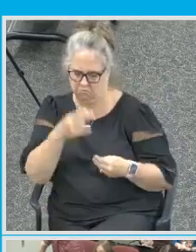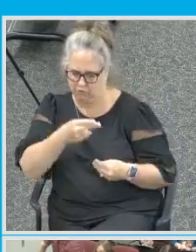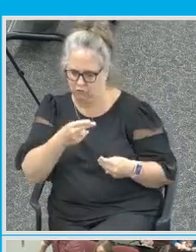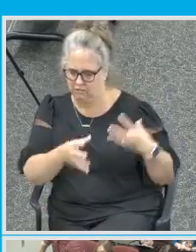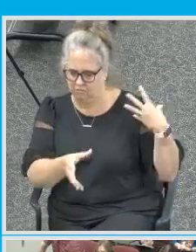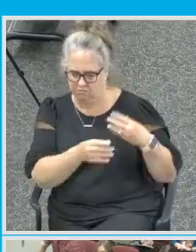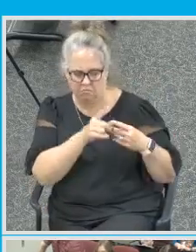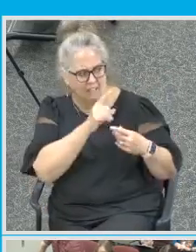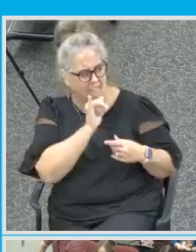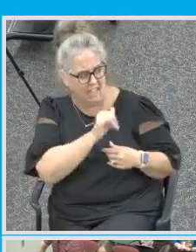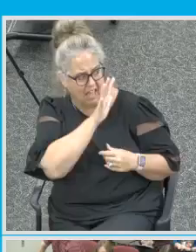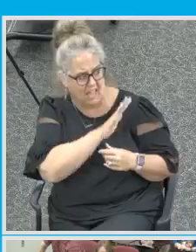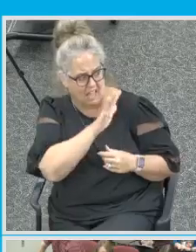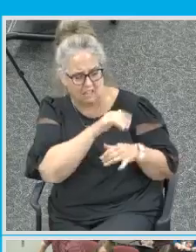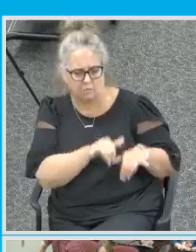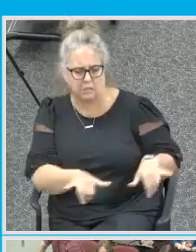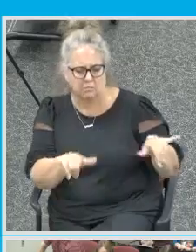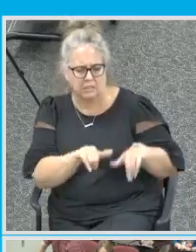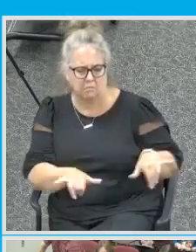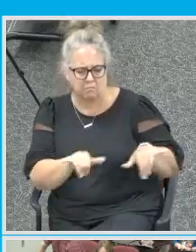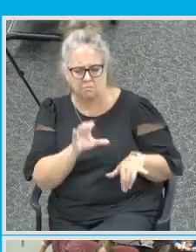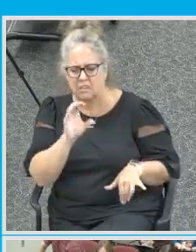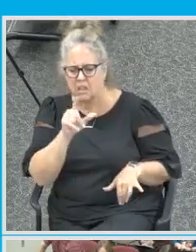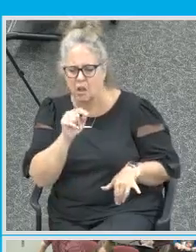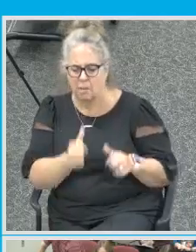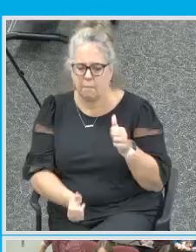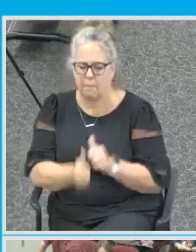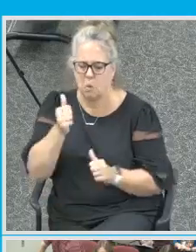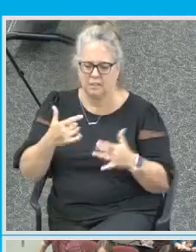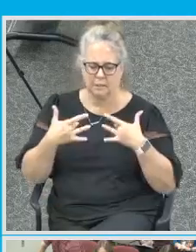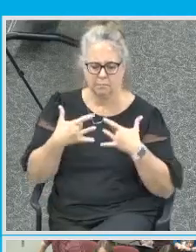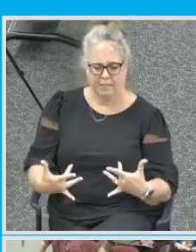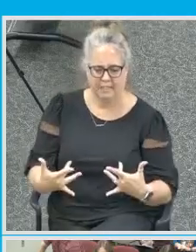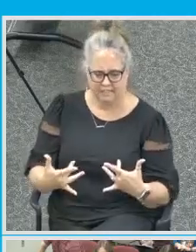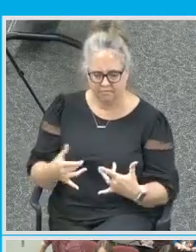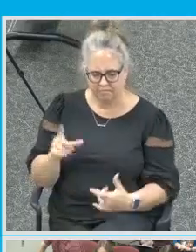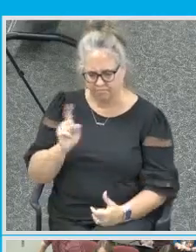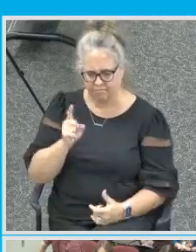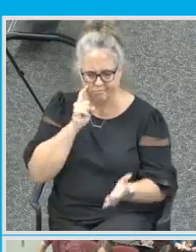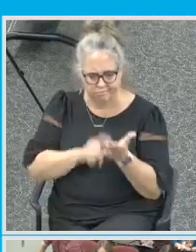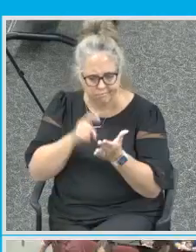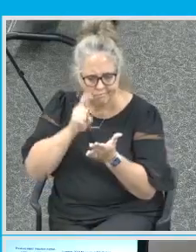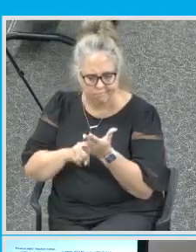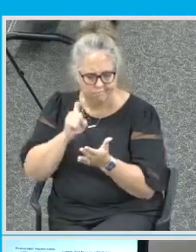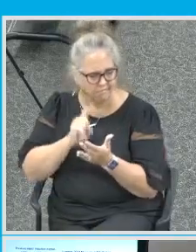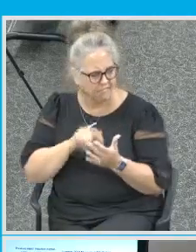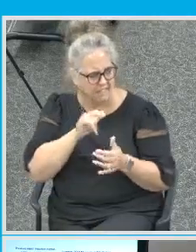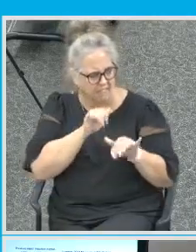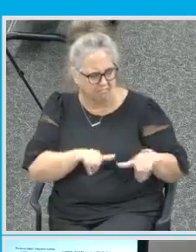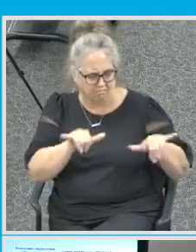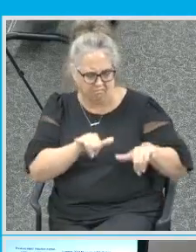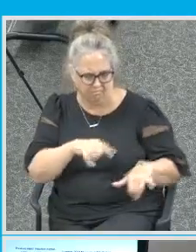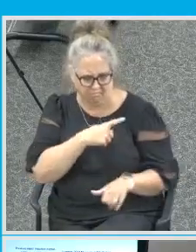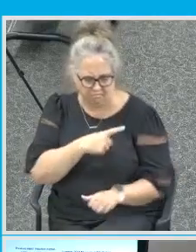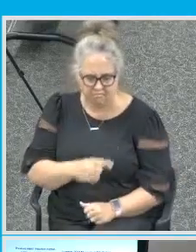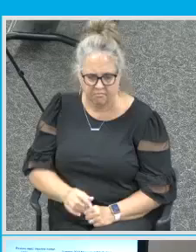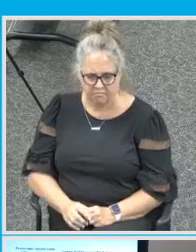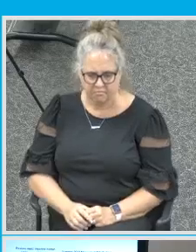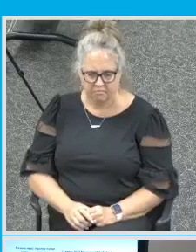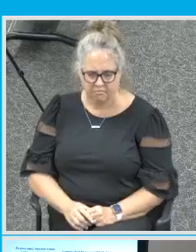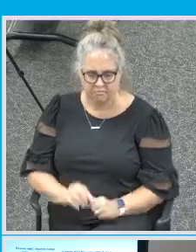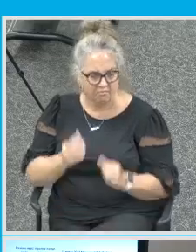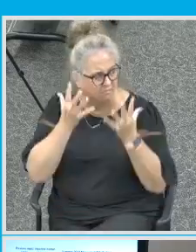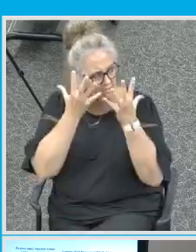historically in Colorado on where the most human cases are detected and reported. And as I mentioned, that darker blue and